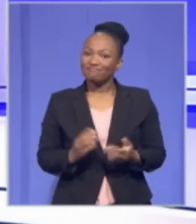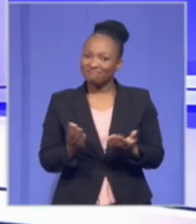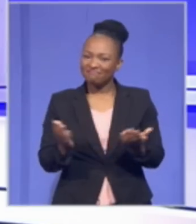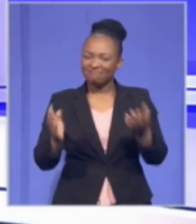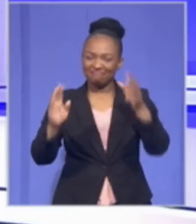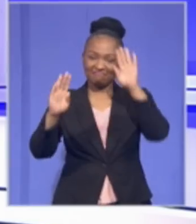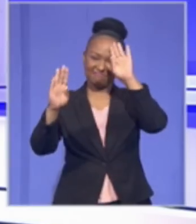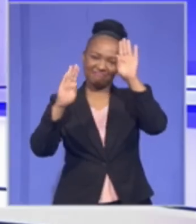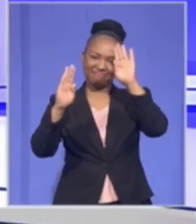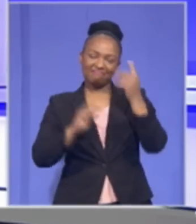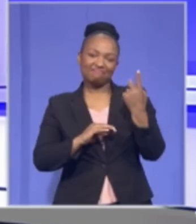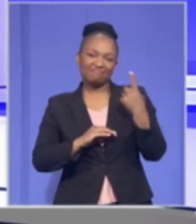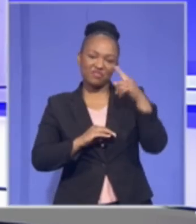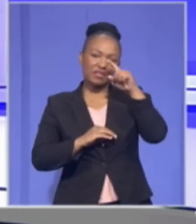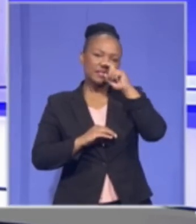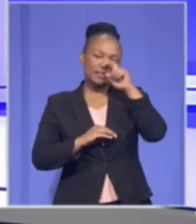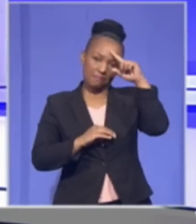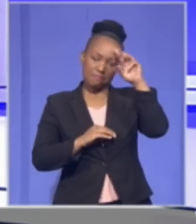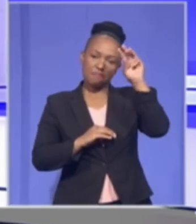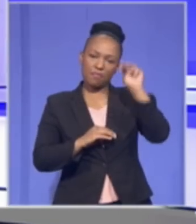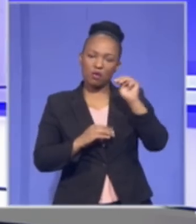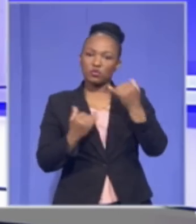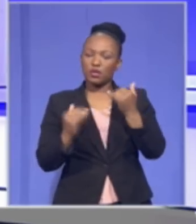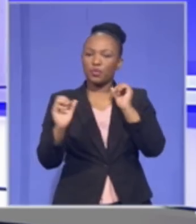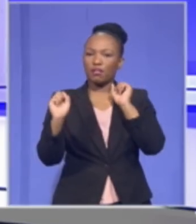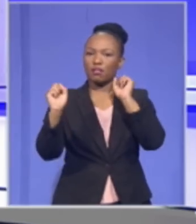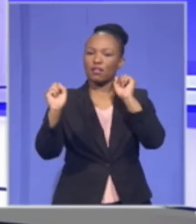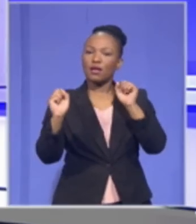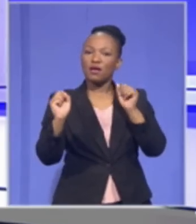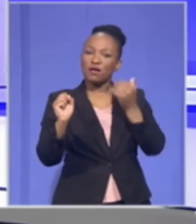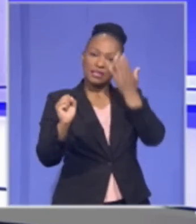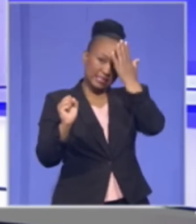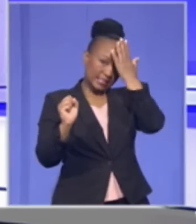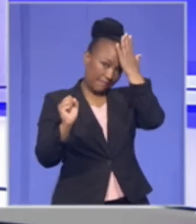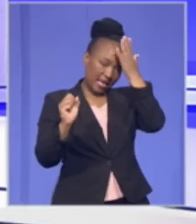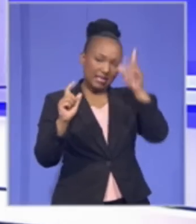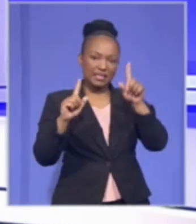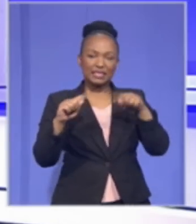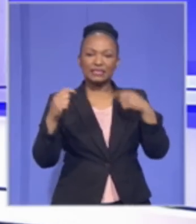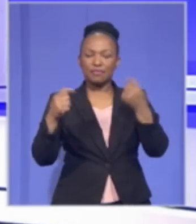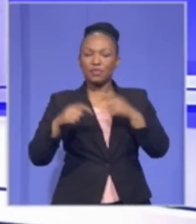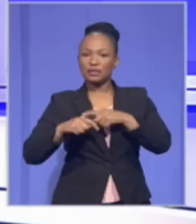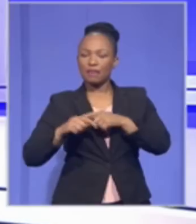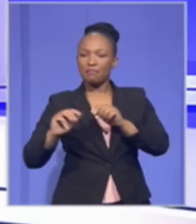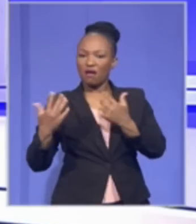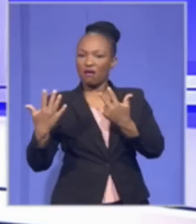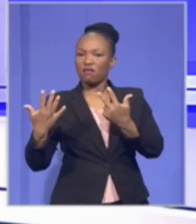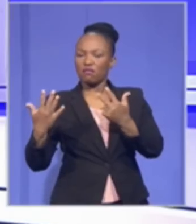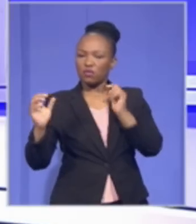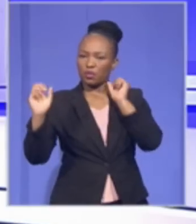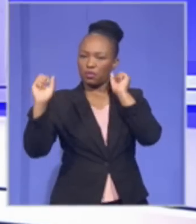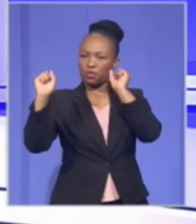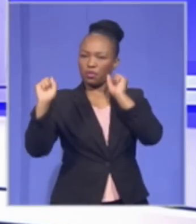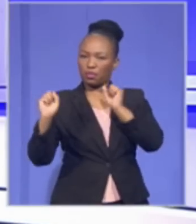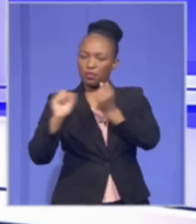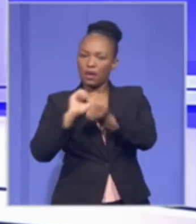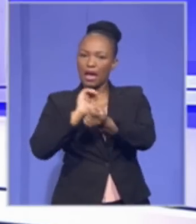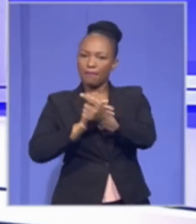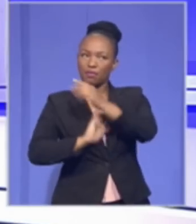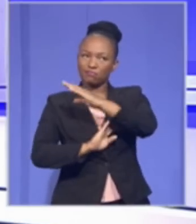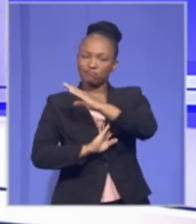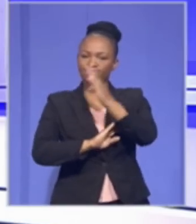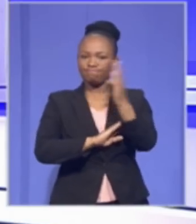Bešunthobela nna le kgaetšedi Mphoteme re romilwe ke sehlopha sa ditaba tša Sepedi e reng ye ya boseswai go tla go lesolela ka boripana tšeo di hlilego di direga.